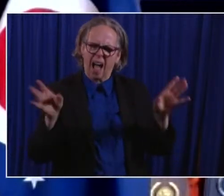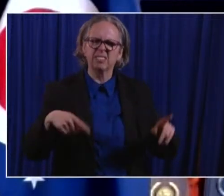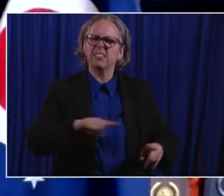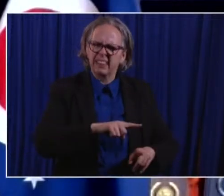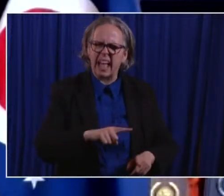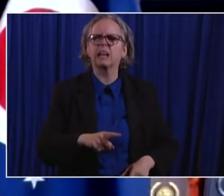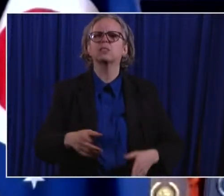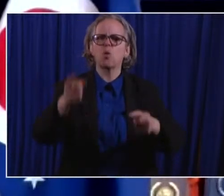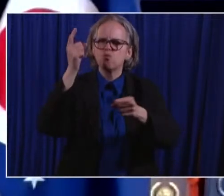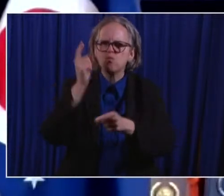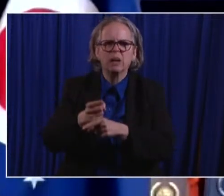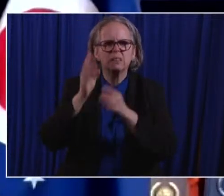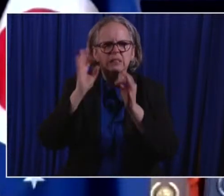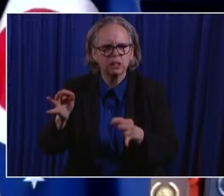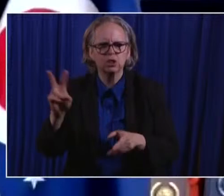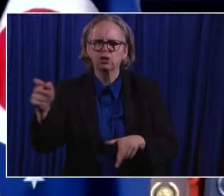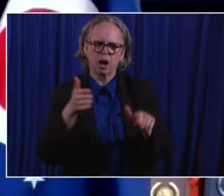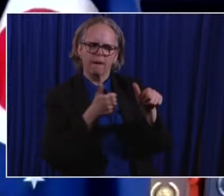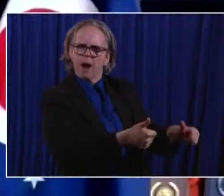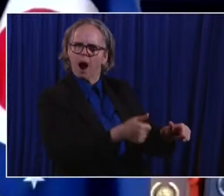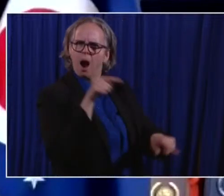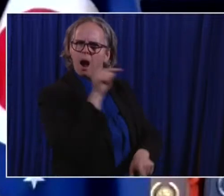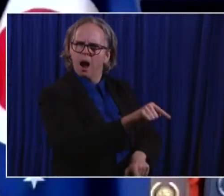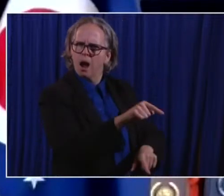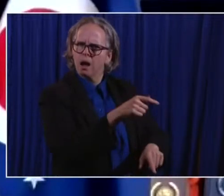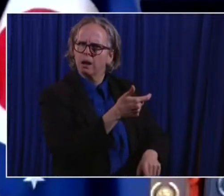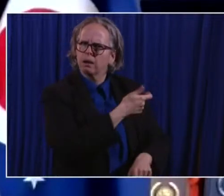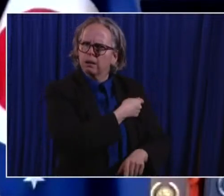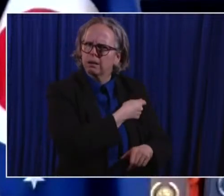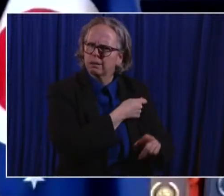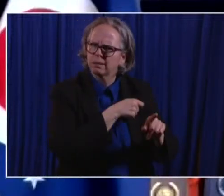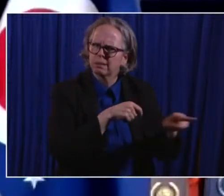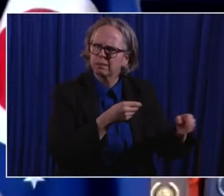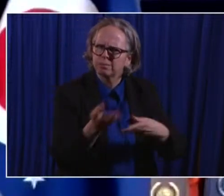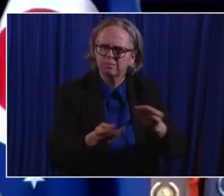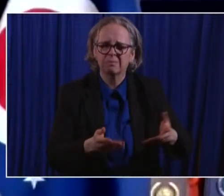kinds of things, people want to have more information